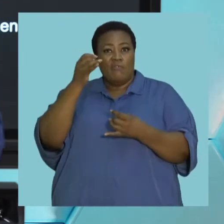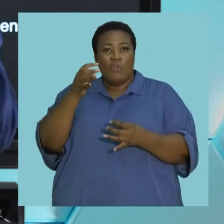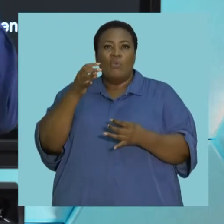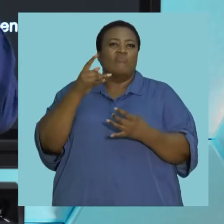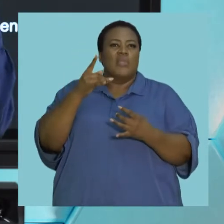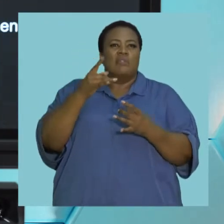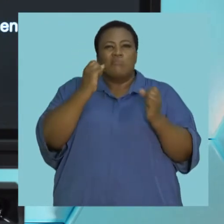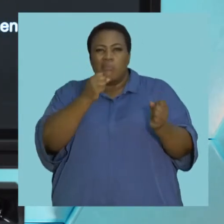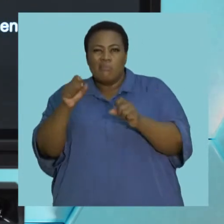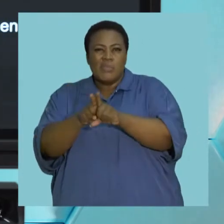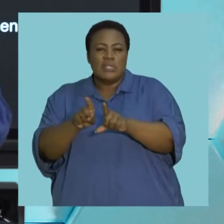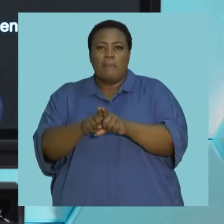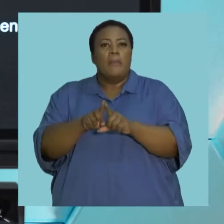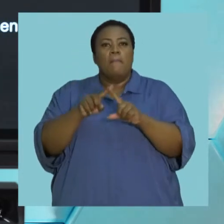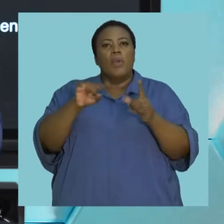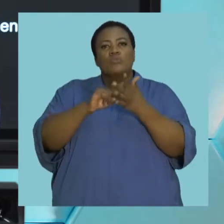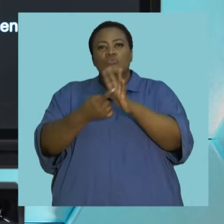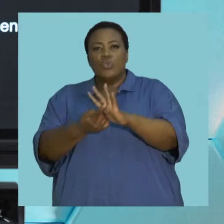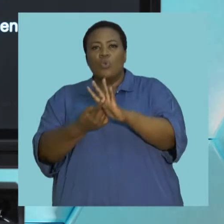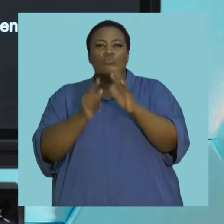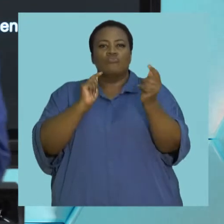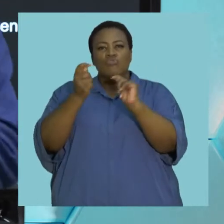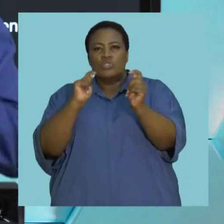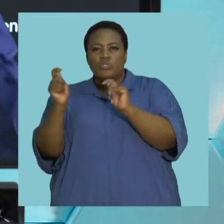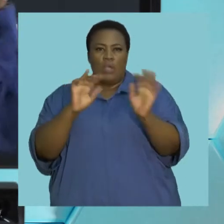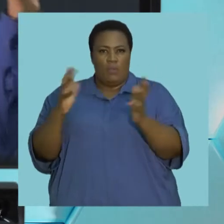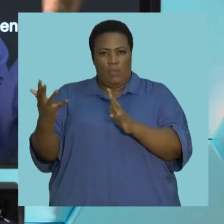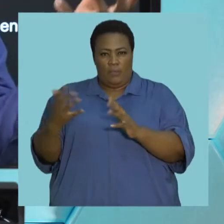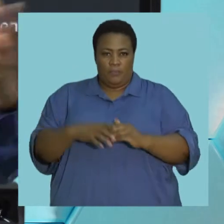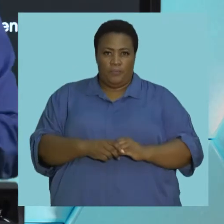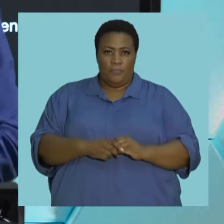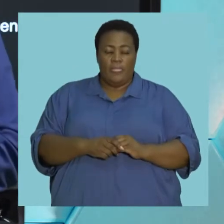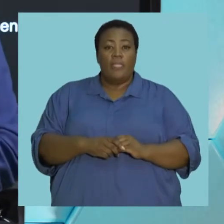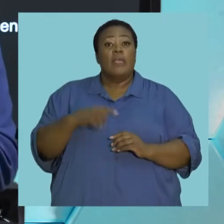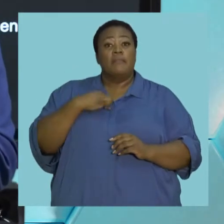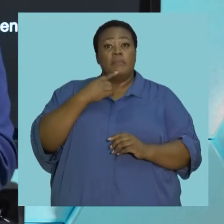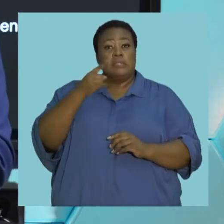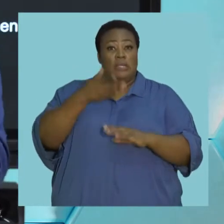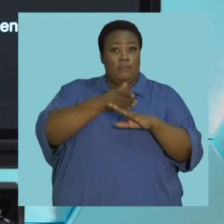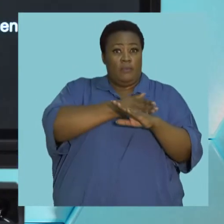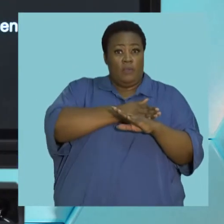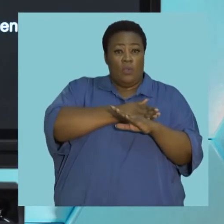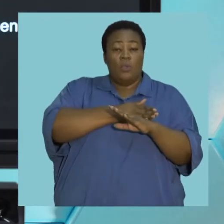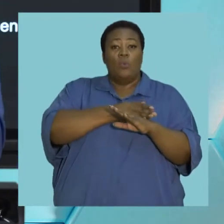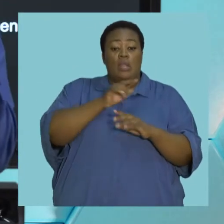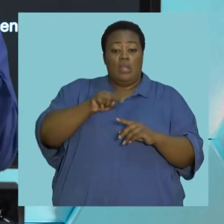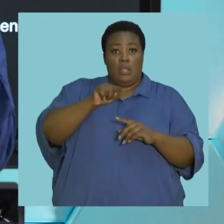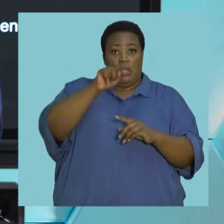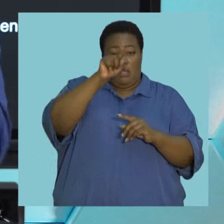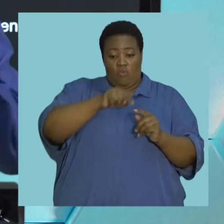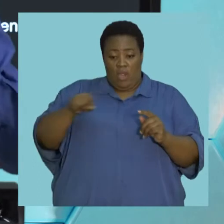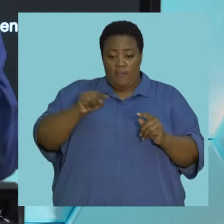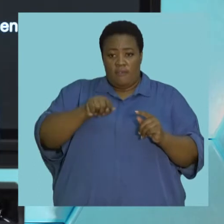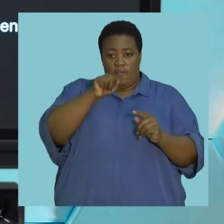but can be illustrated, showing you the change in, and I mentioned this earlier on, a bar graph could